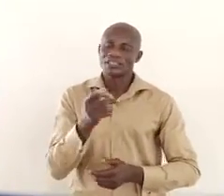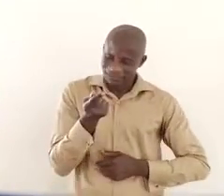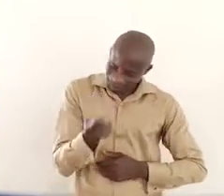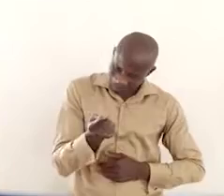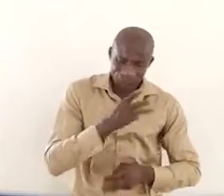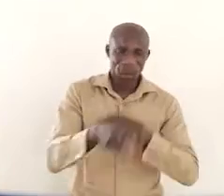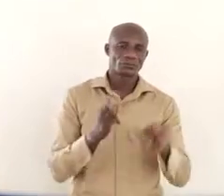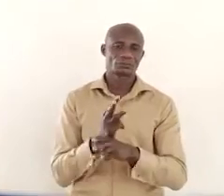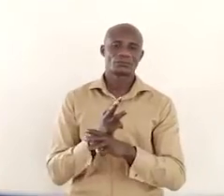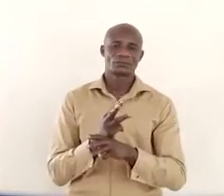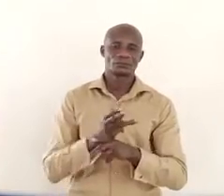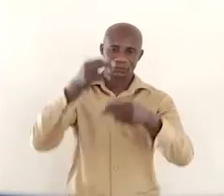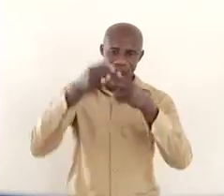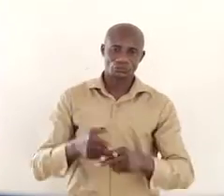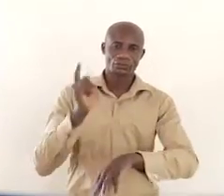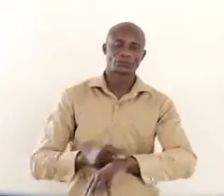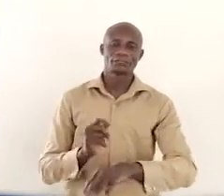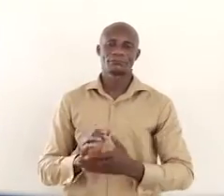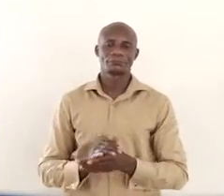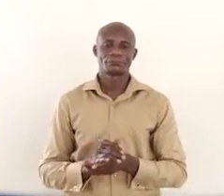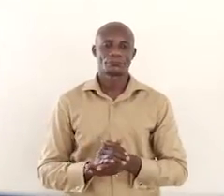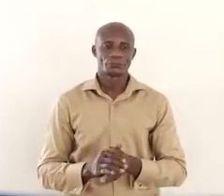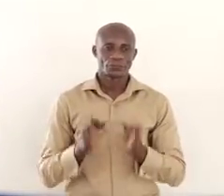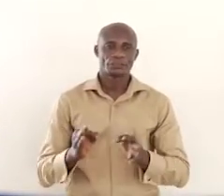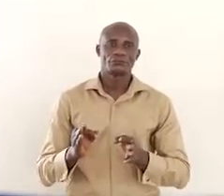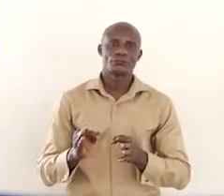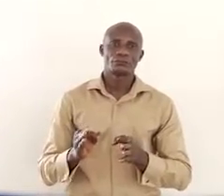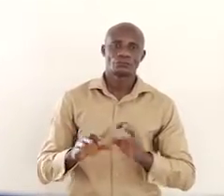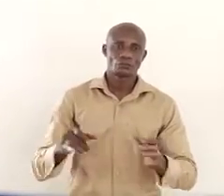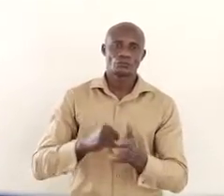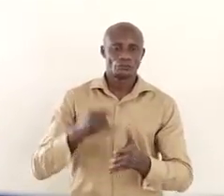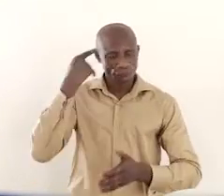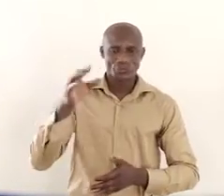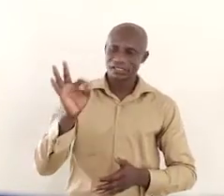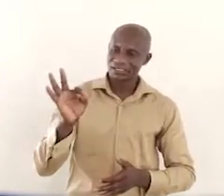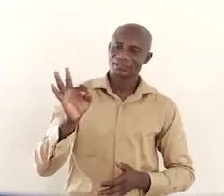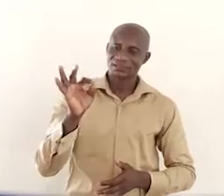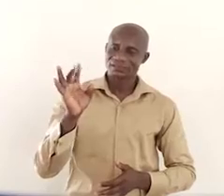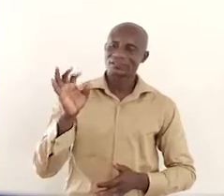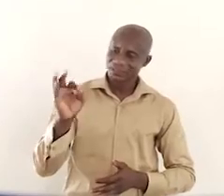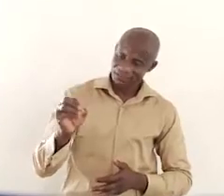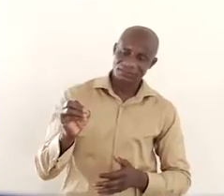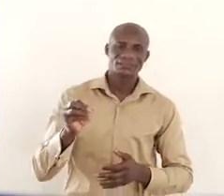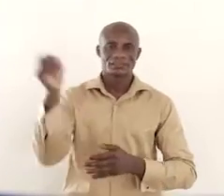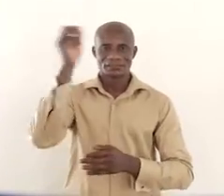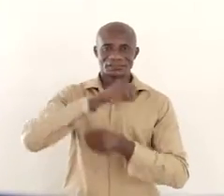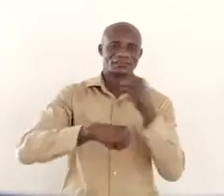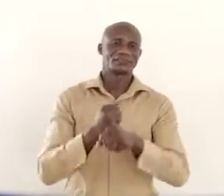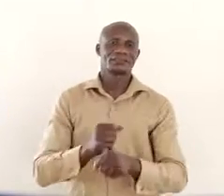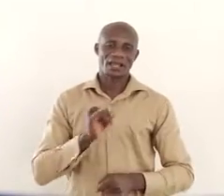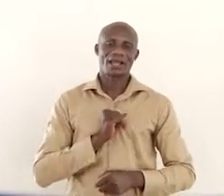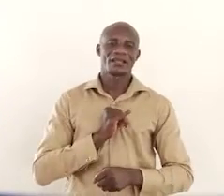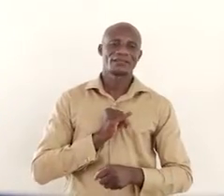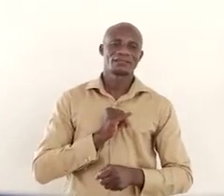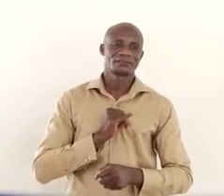a small world for a short time. Even if you do it for 80, 90 years, it's still a short time.